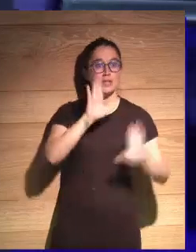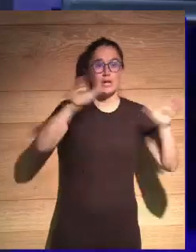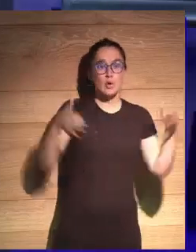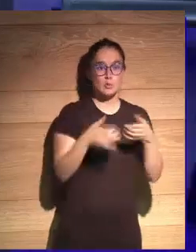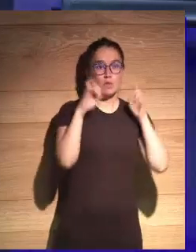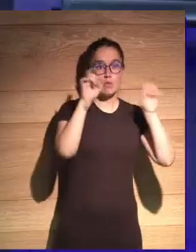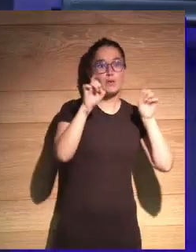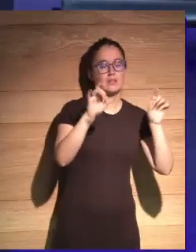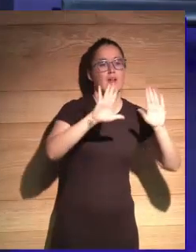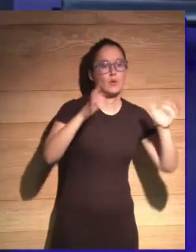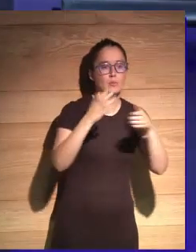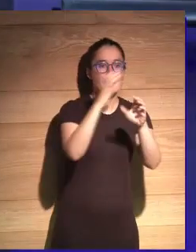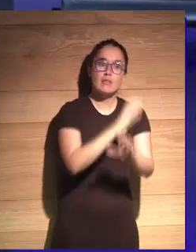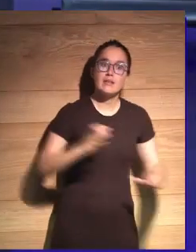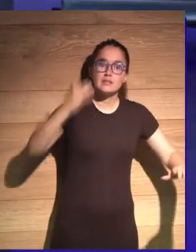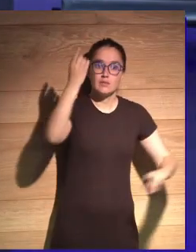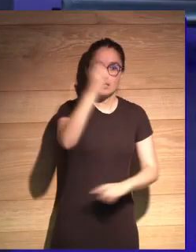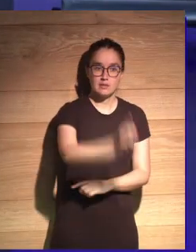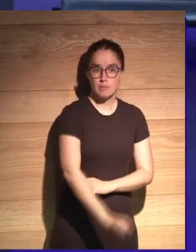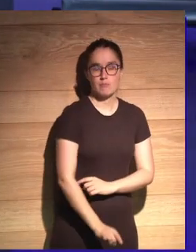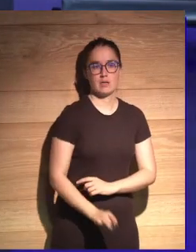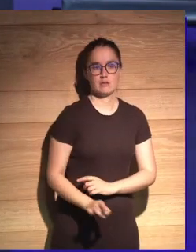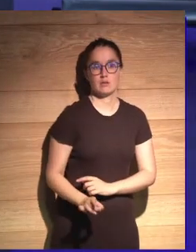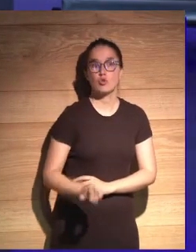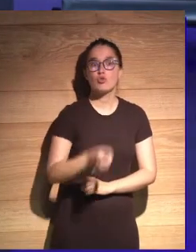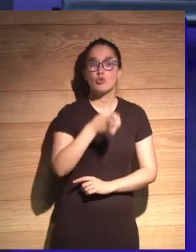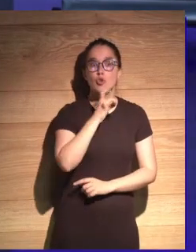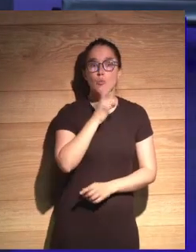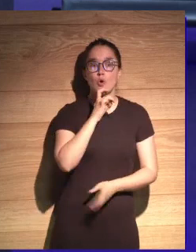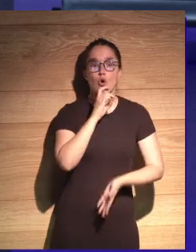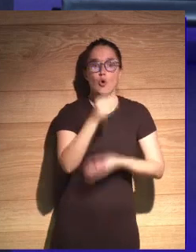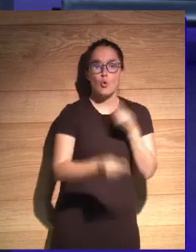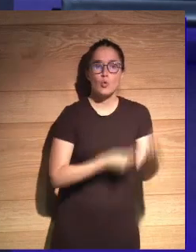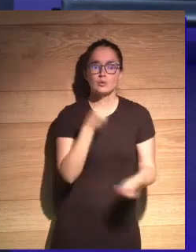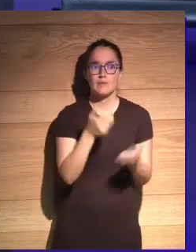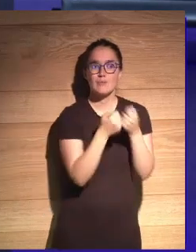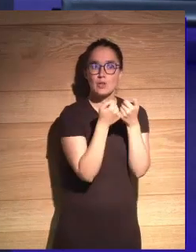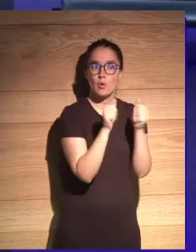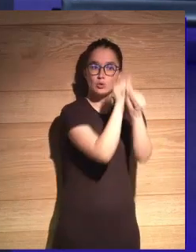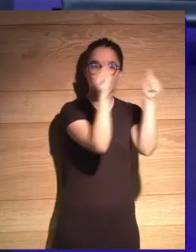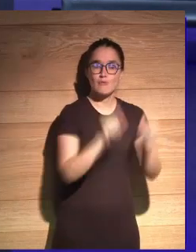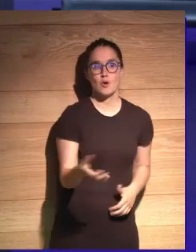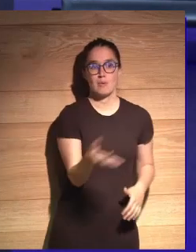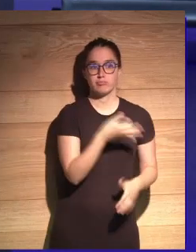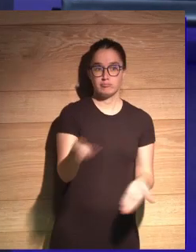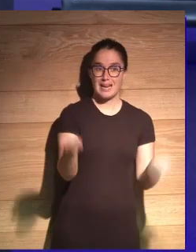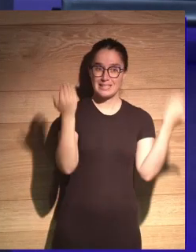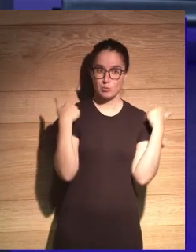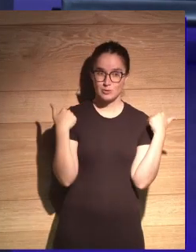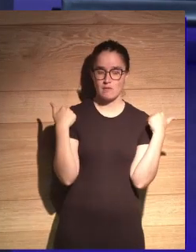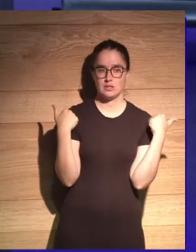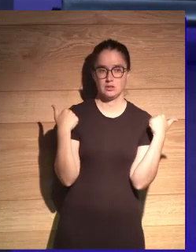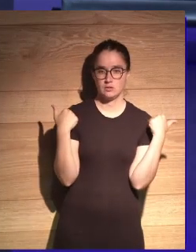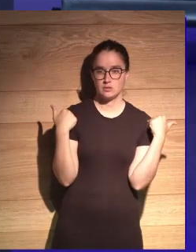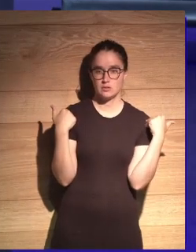goals. One is explaining parents and also the educational community how games should be used